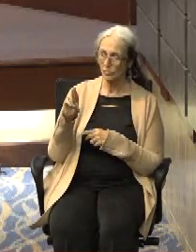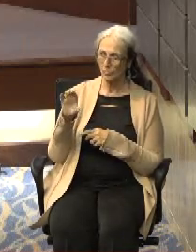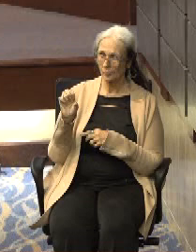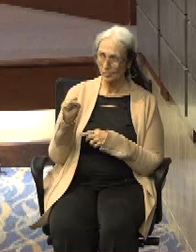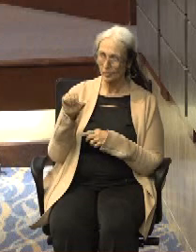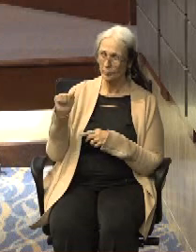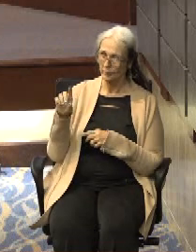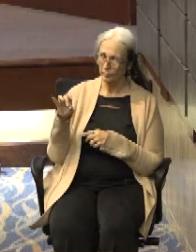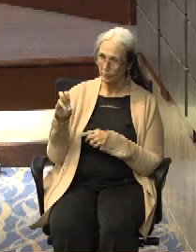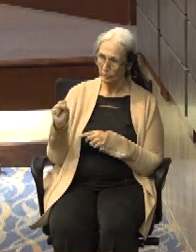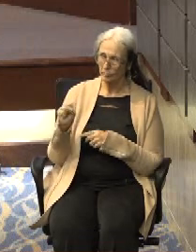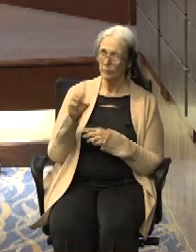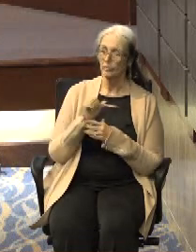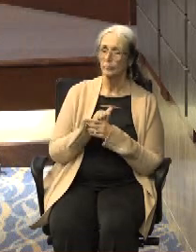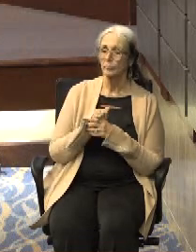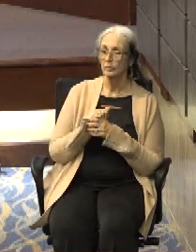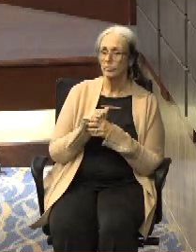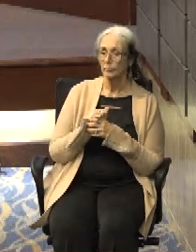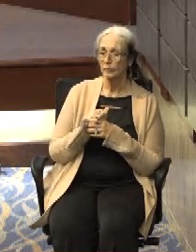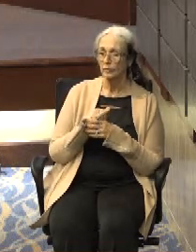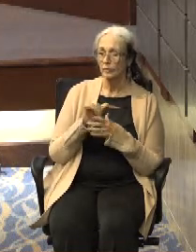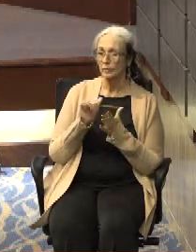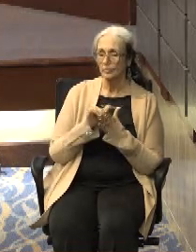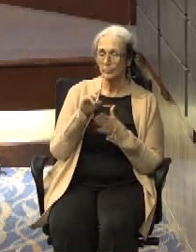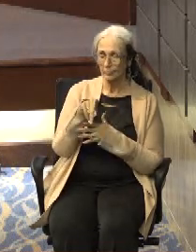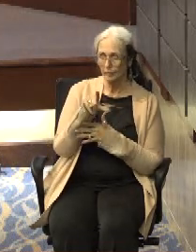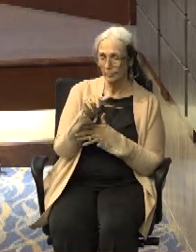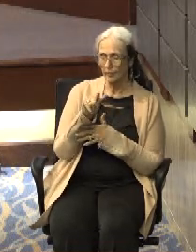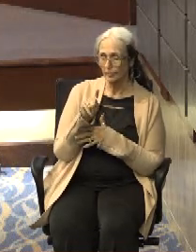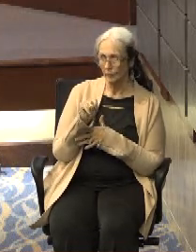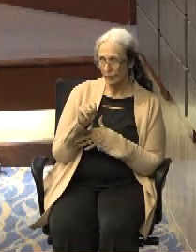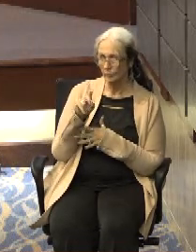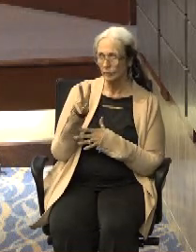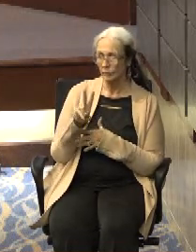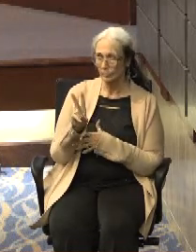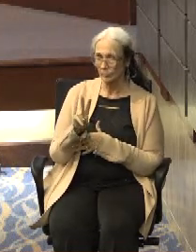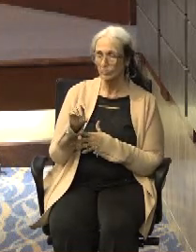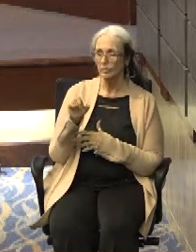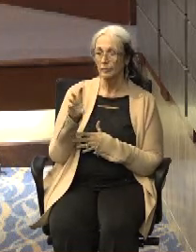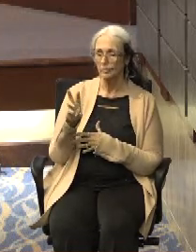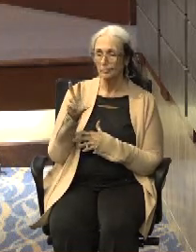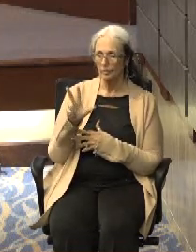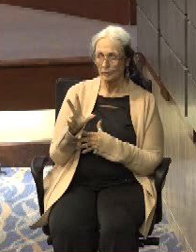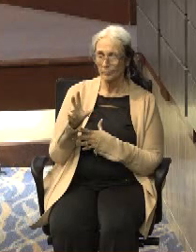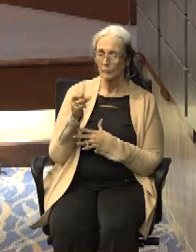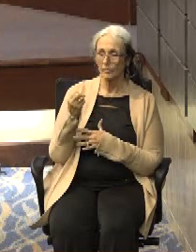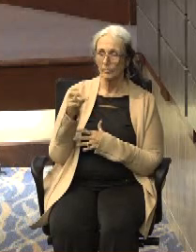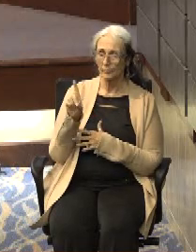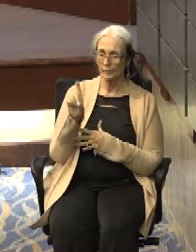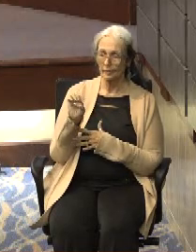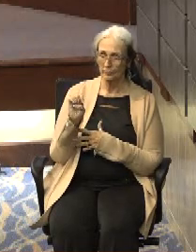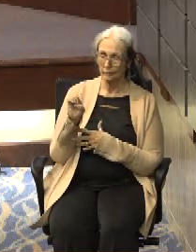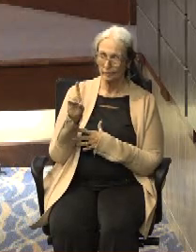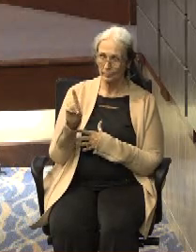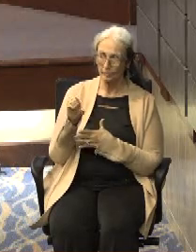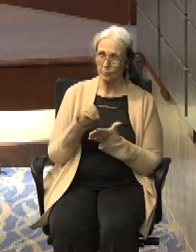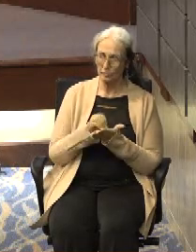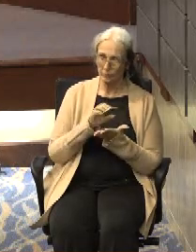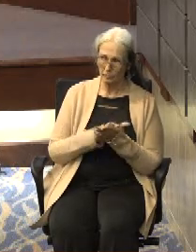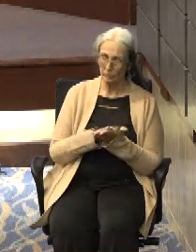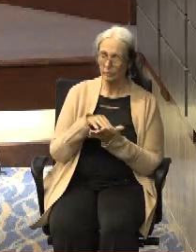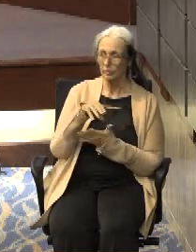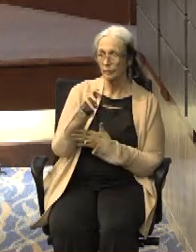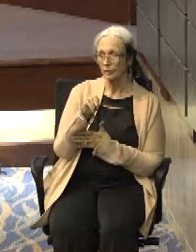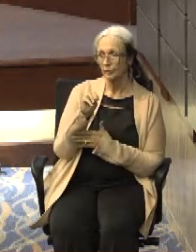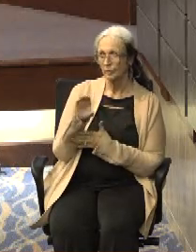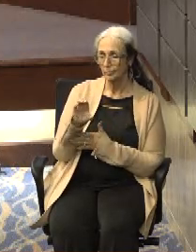of Waco, McLennan County, Texas, according to the plat thereof, recorded in Volume 63, page 112 of the deed records of McLennan County, Texas, and consisting